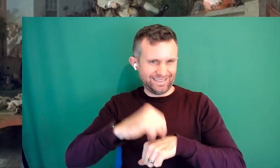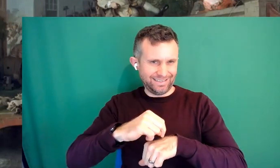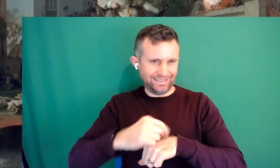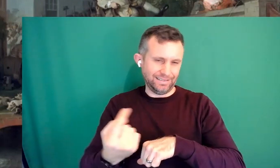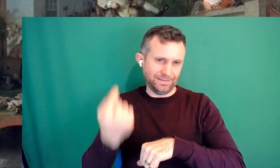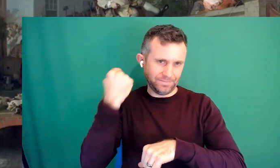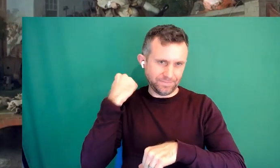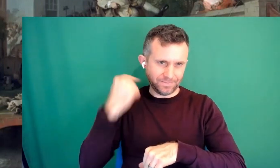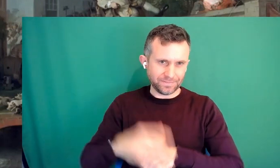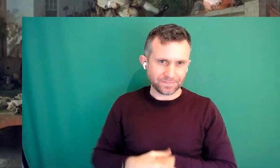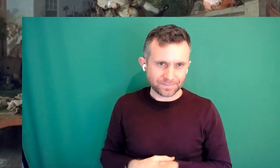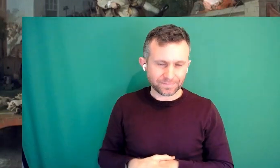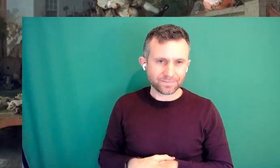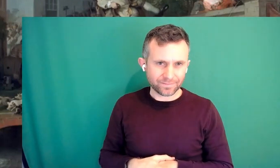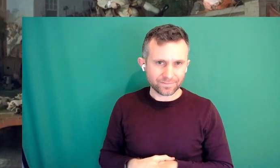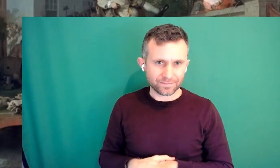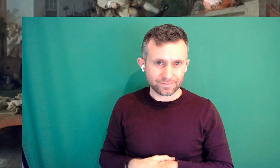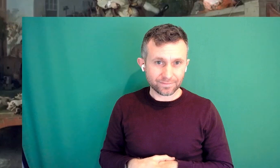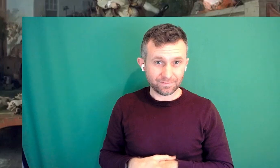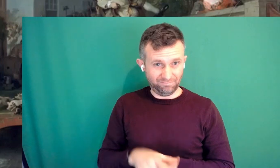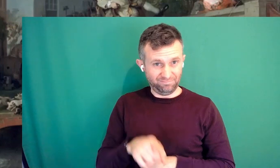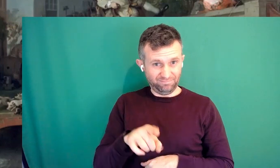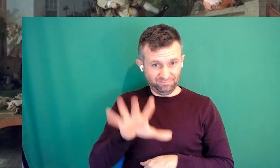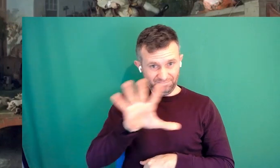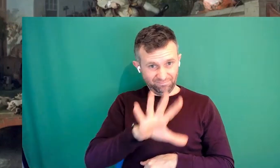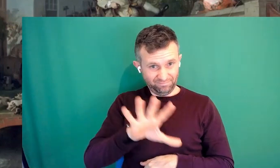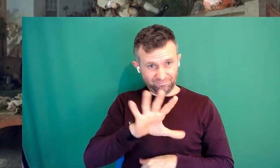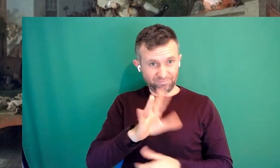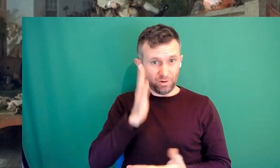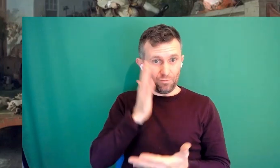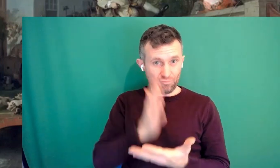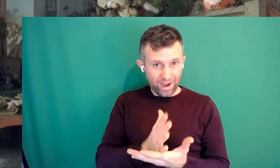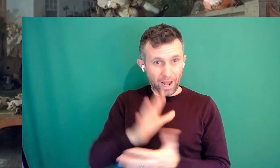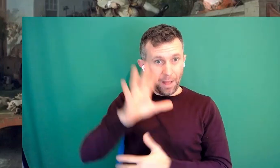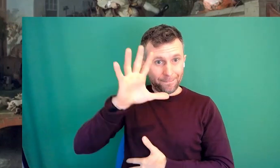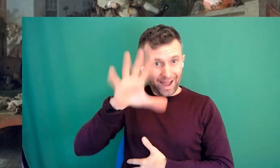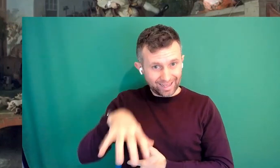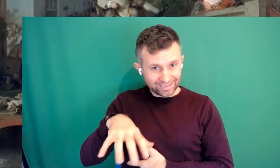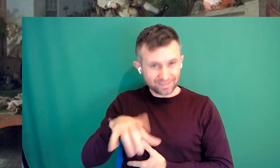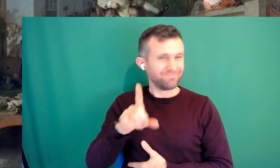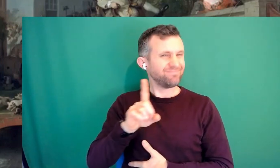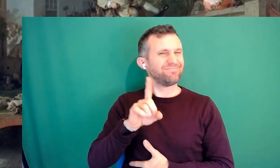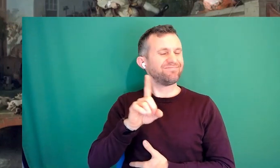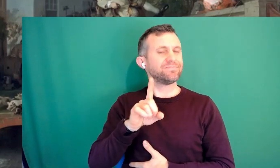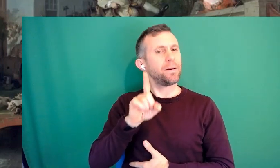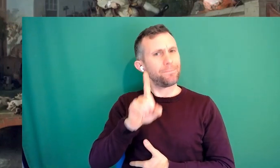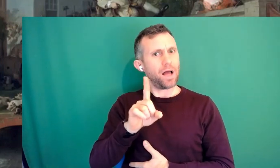both parties, with no indication whether he will even vote.